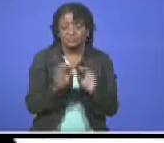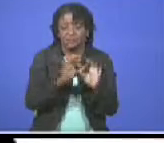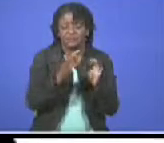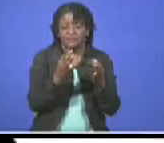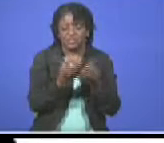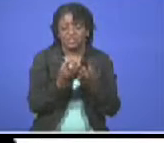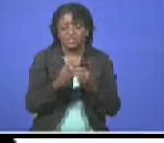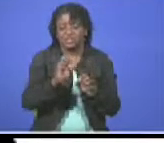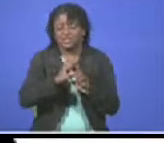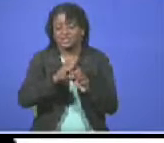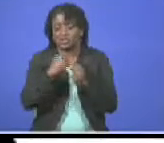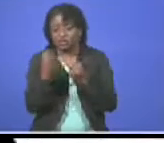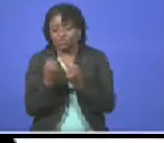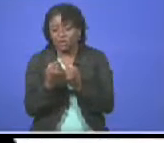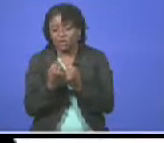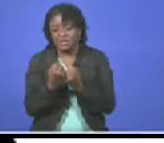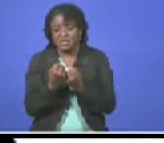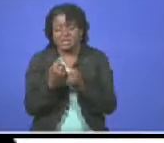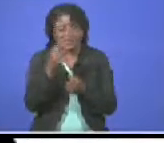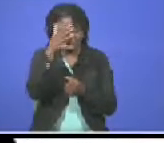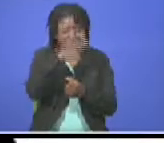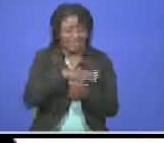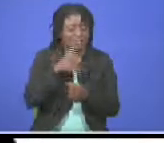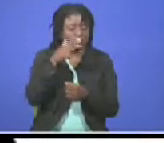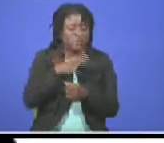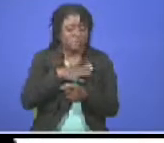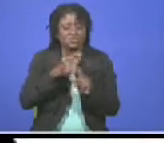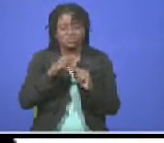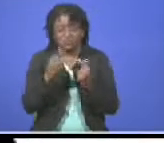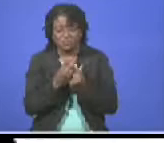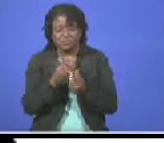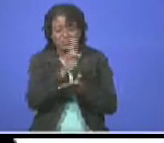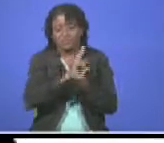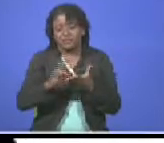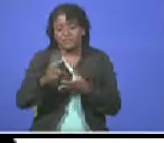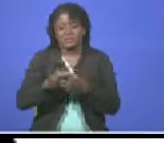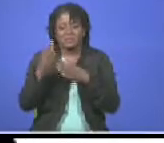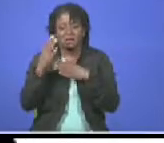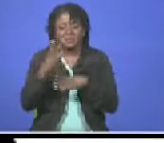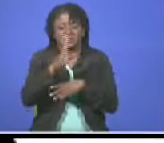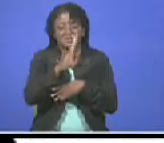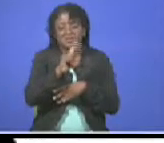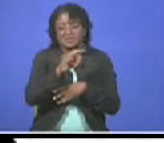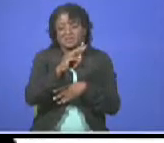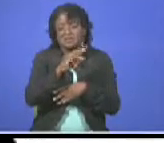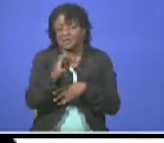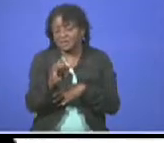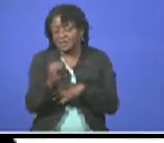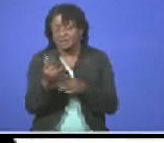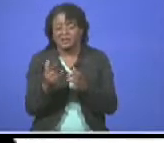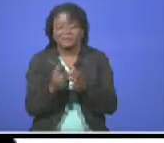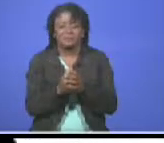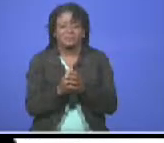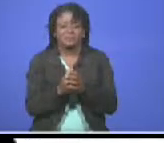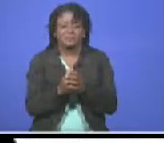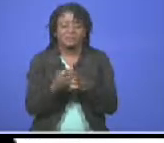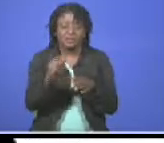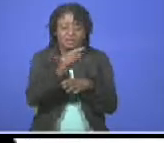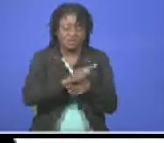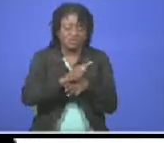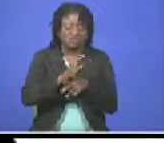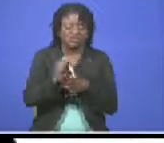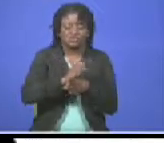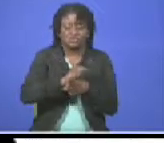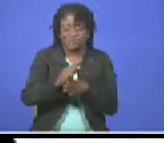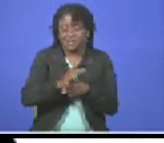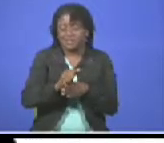fraternities, sororities, the University of the Bahamas, BTVI, the National Training